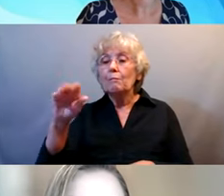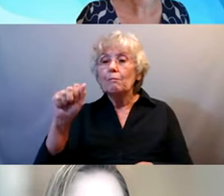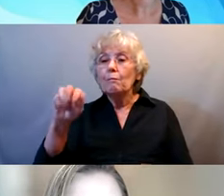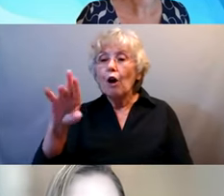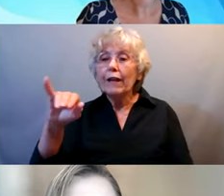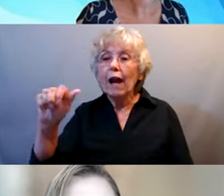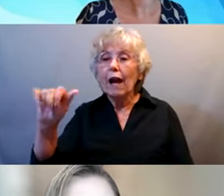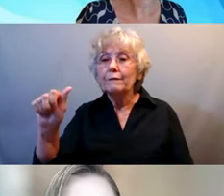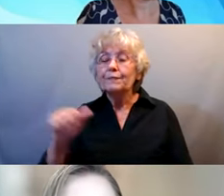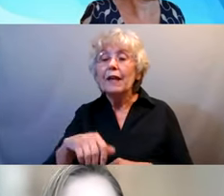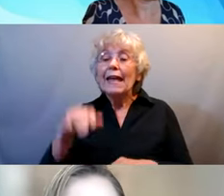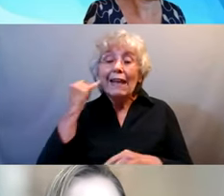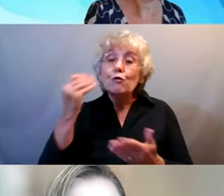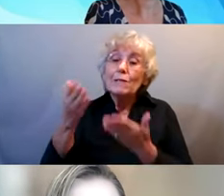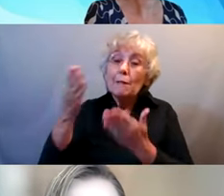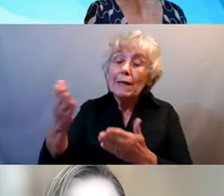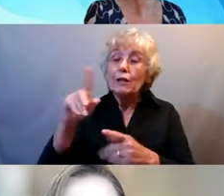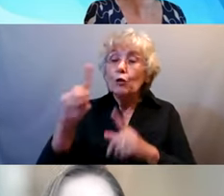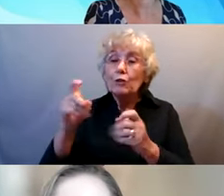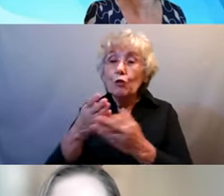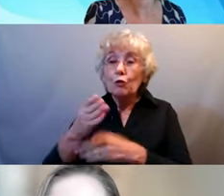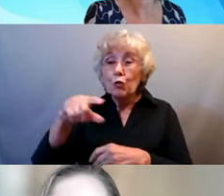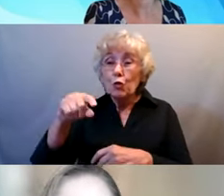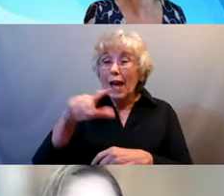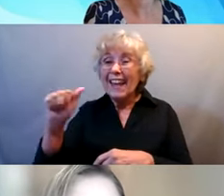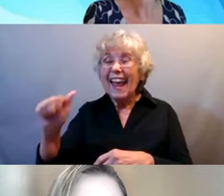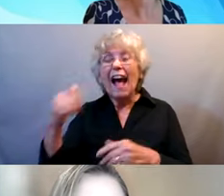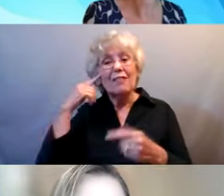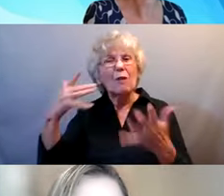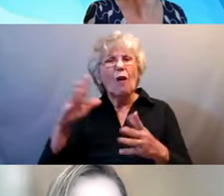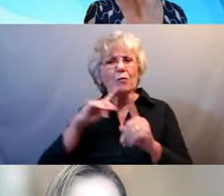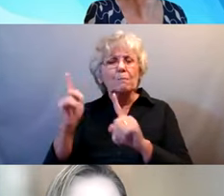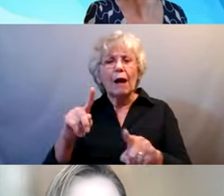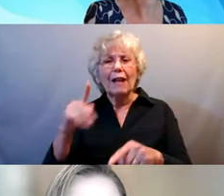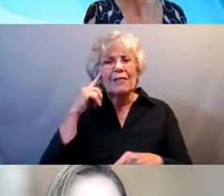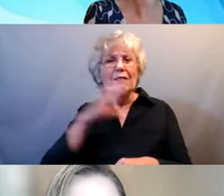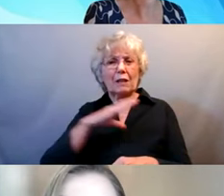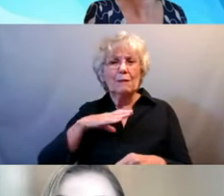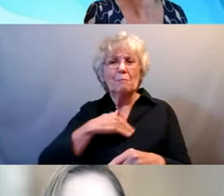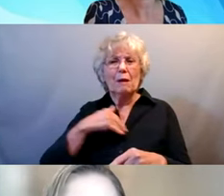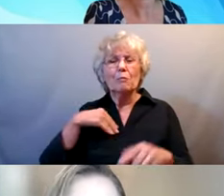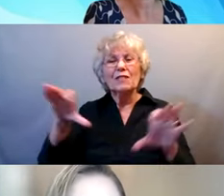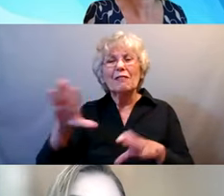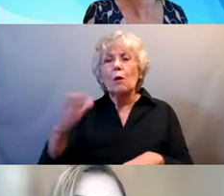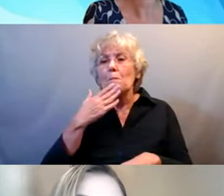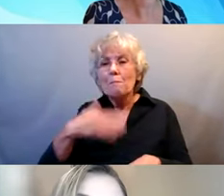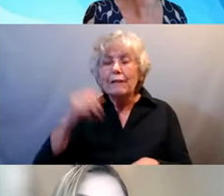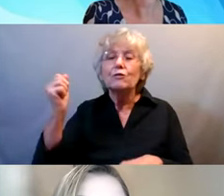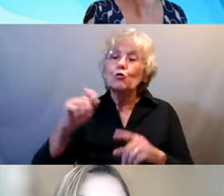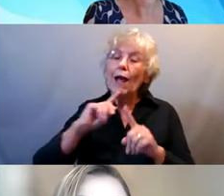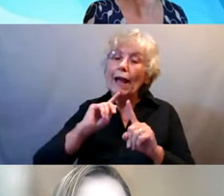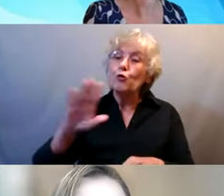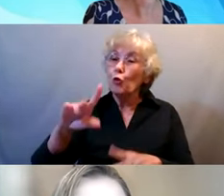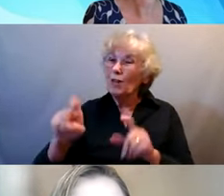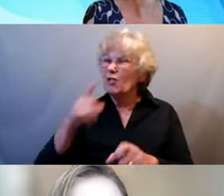a question through Q&A, it might have been responded to. I think the committee members did their best, so do check there. If